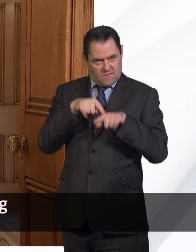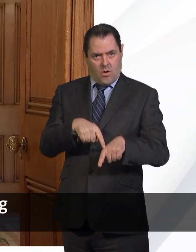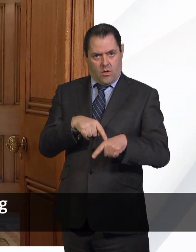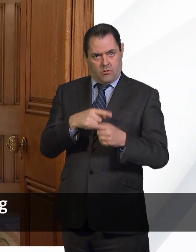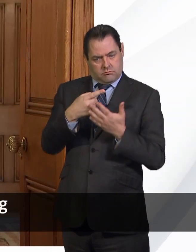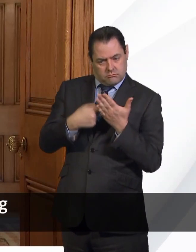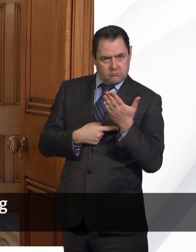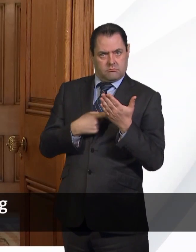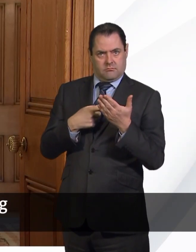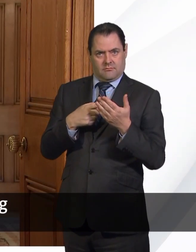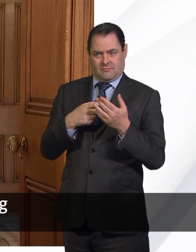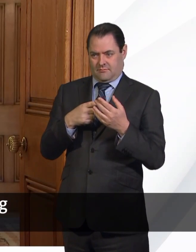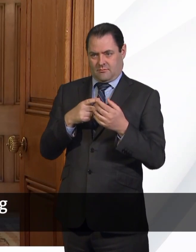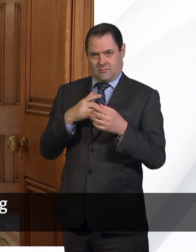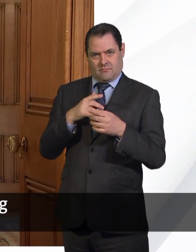virus.